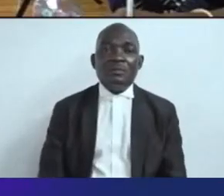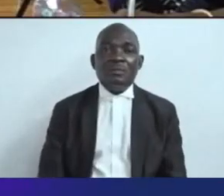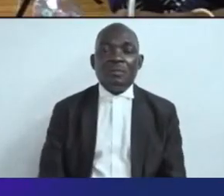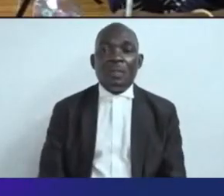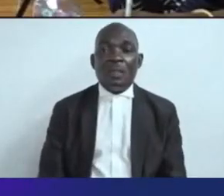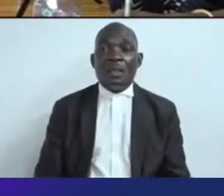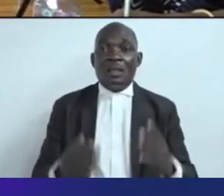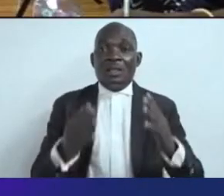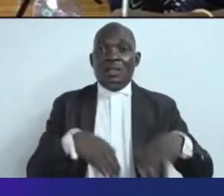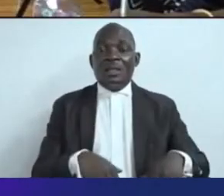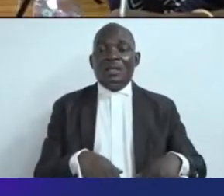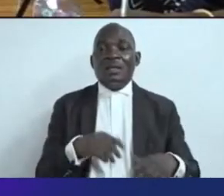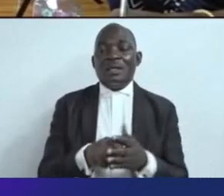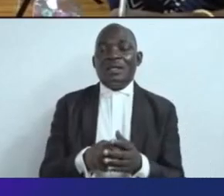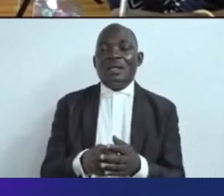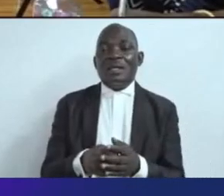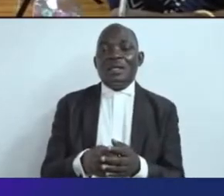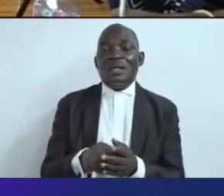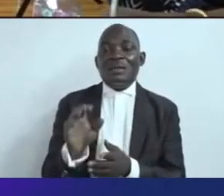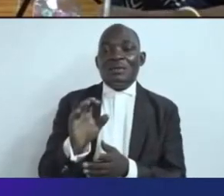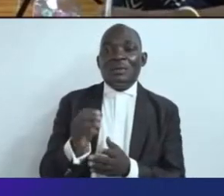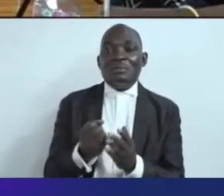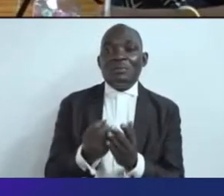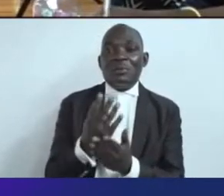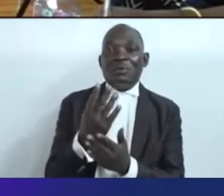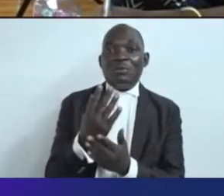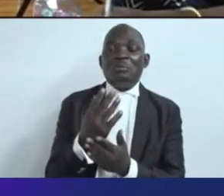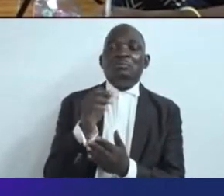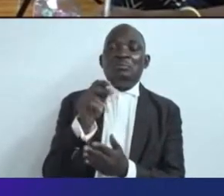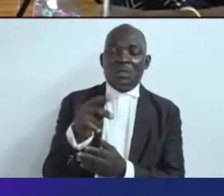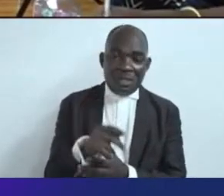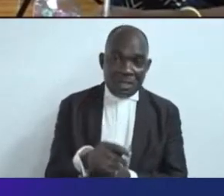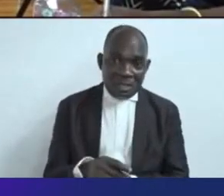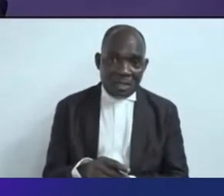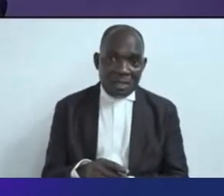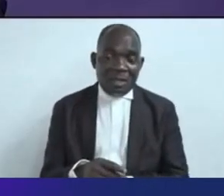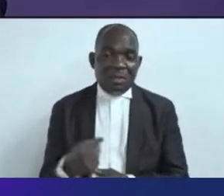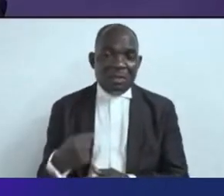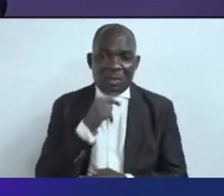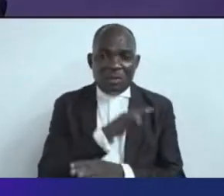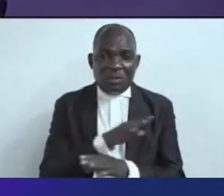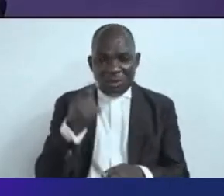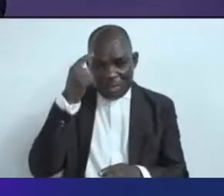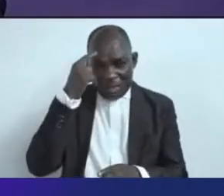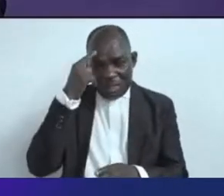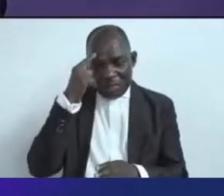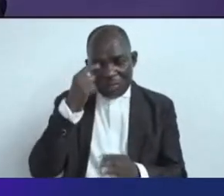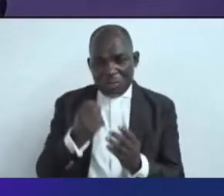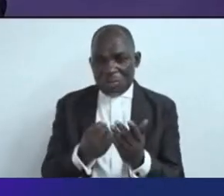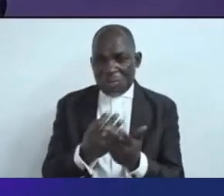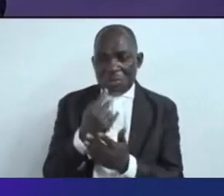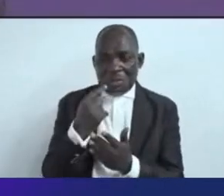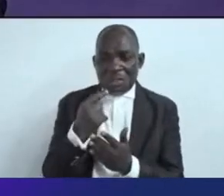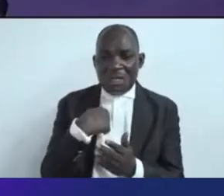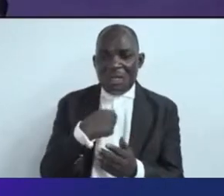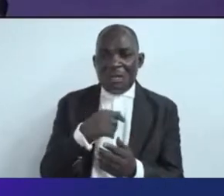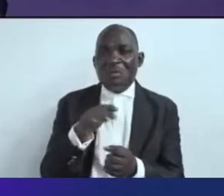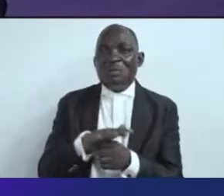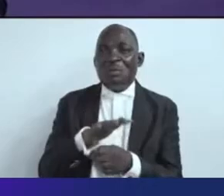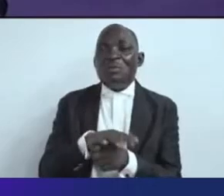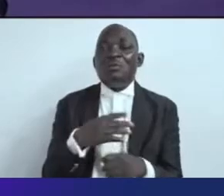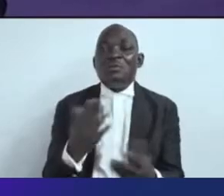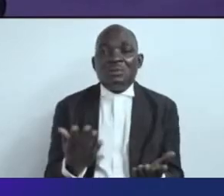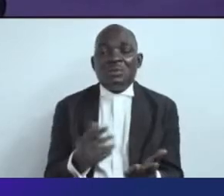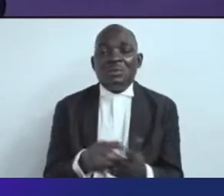And then on this currency growth, we don't think that the growth that we are seeing is significant enough